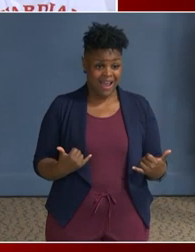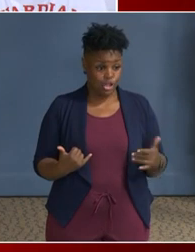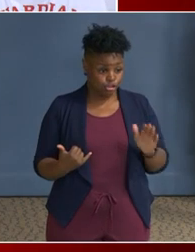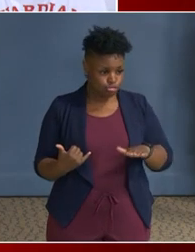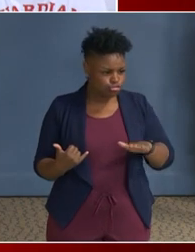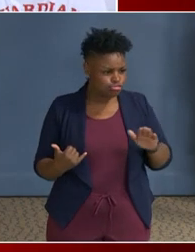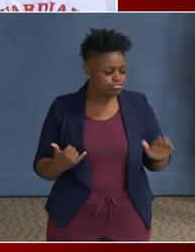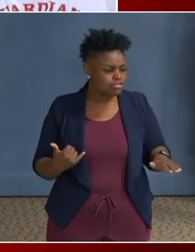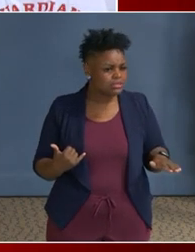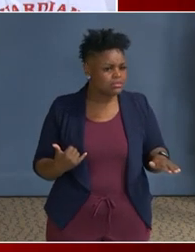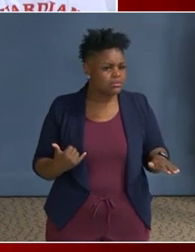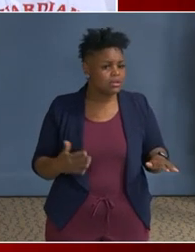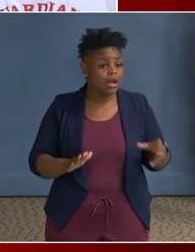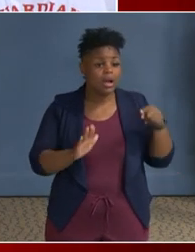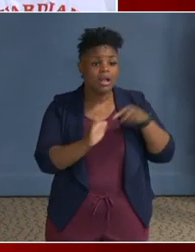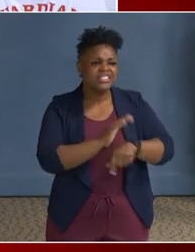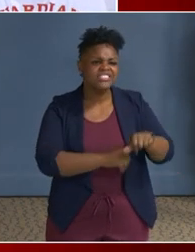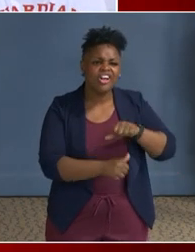each other.